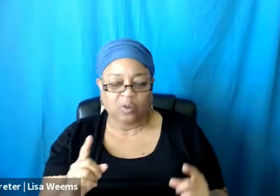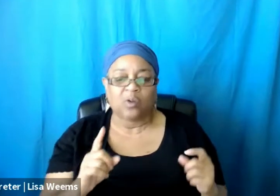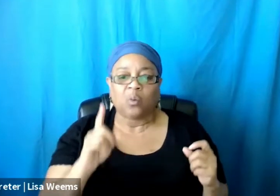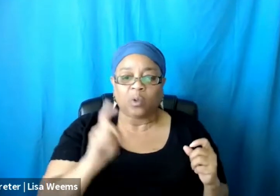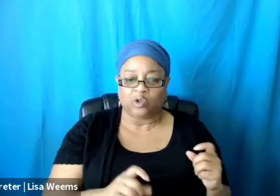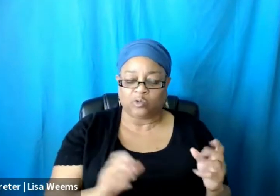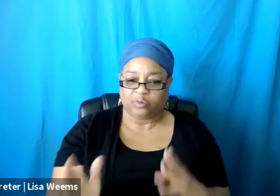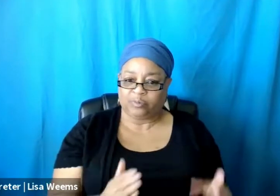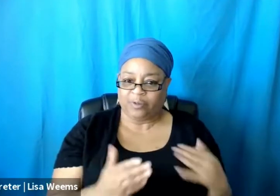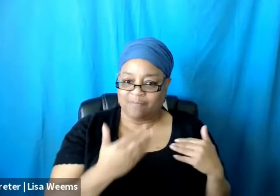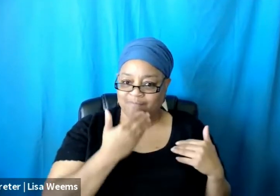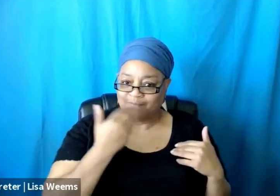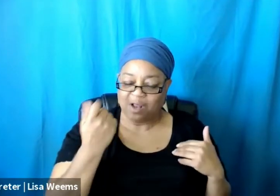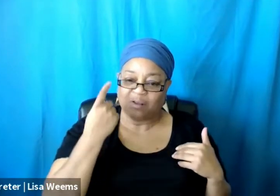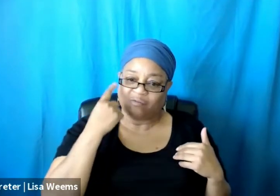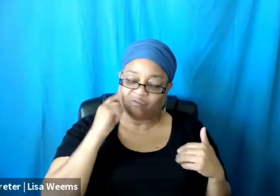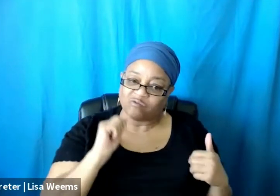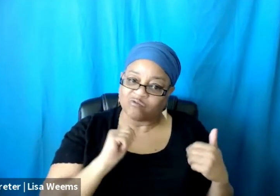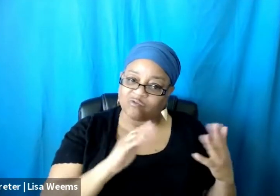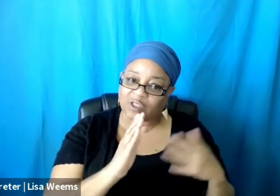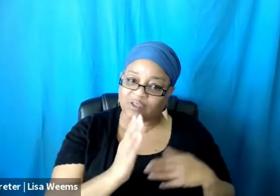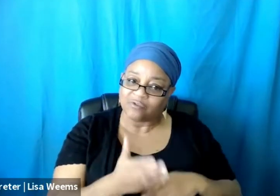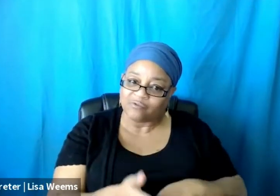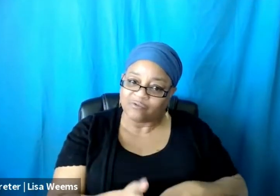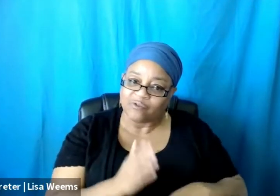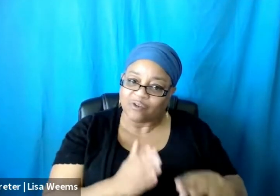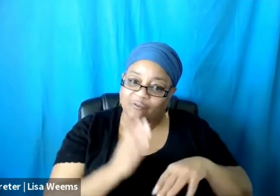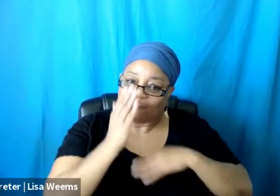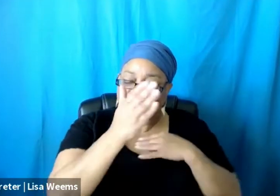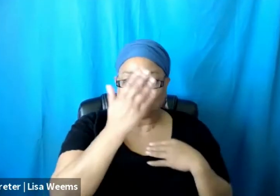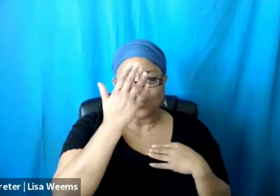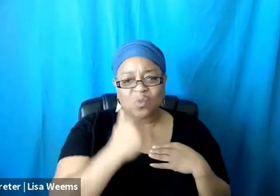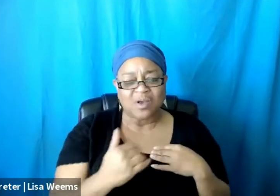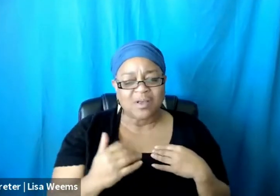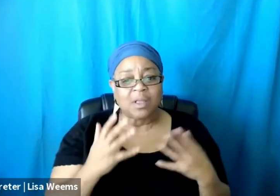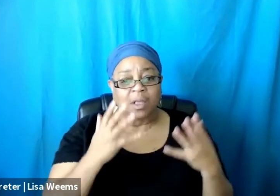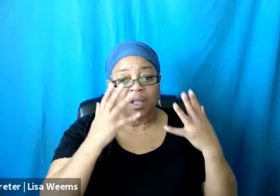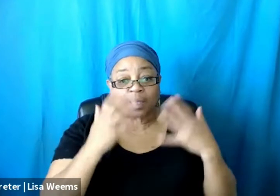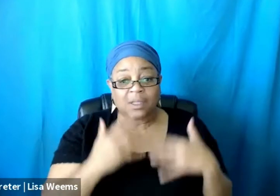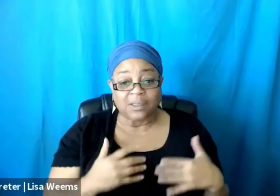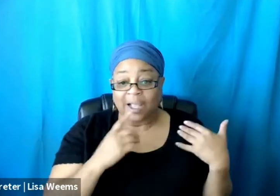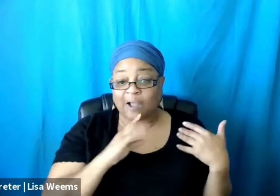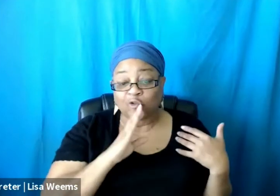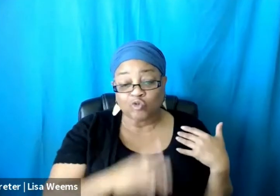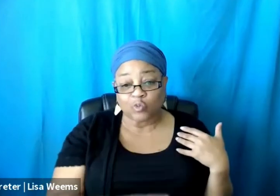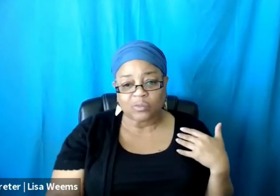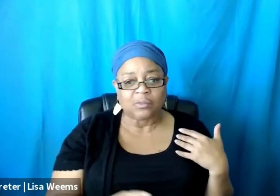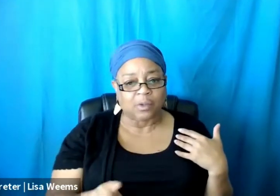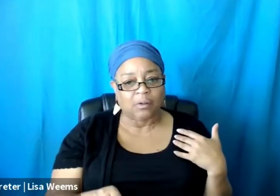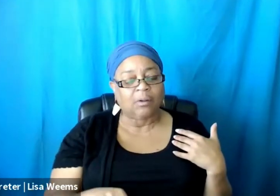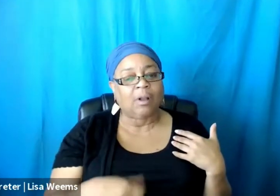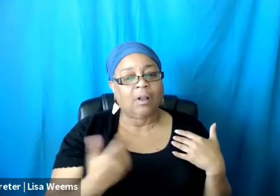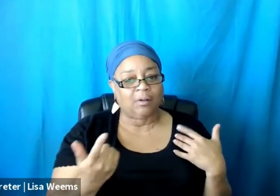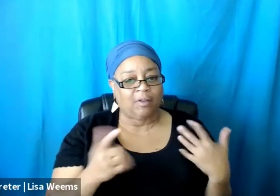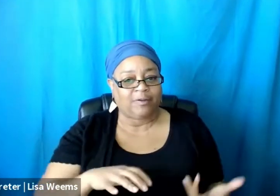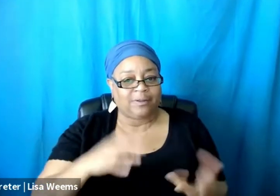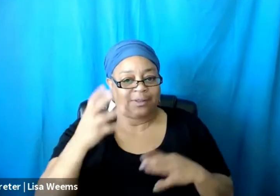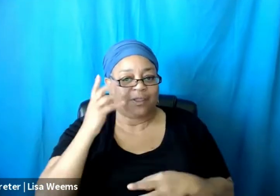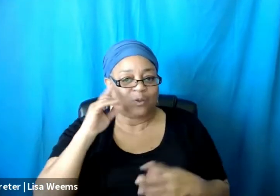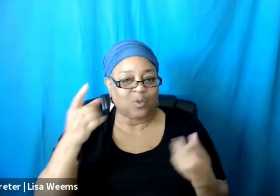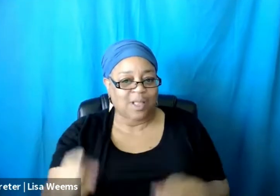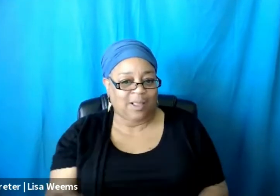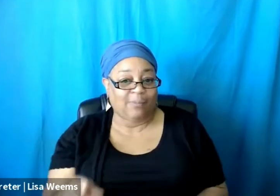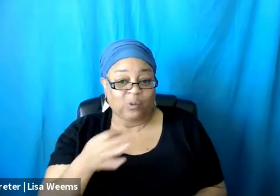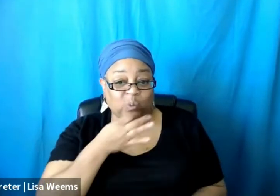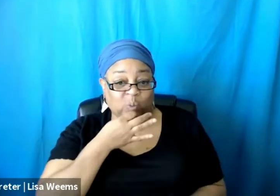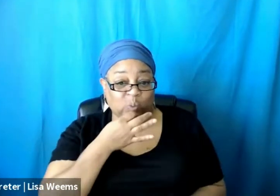in the future, because the sad truth is another disaster is just around the corner. And to be